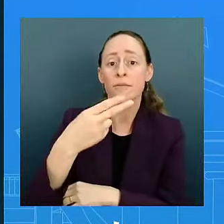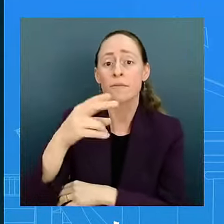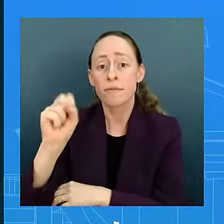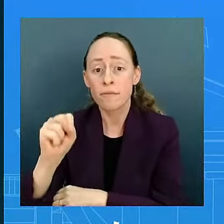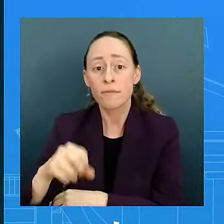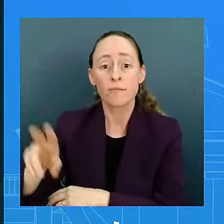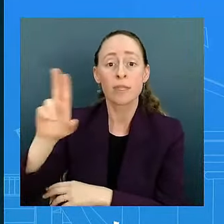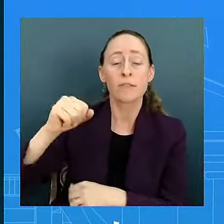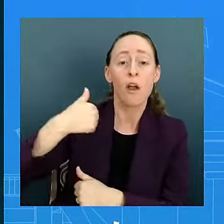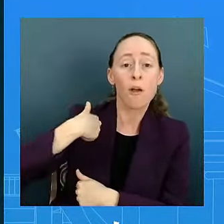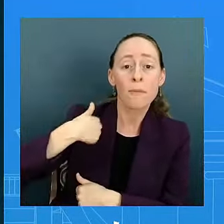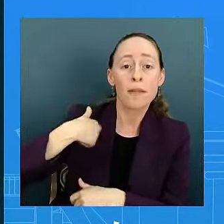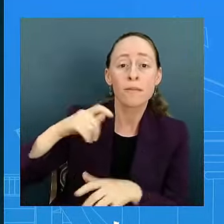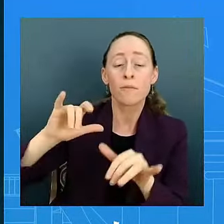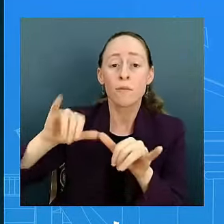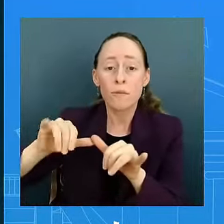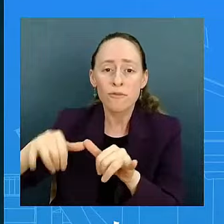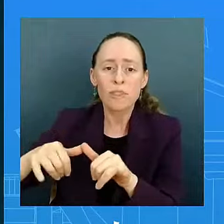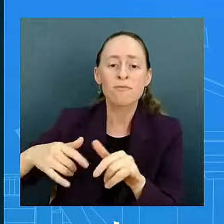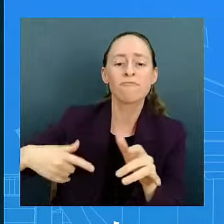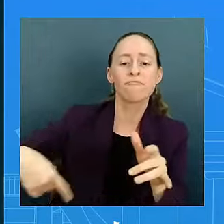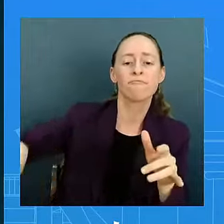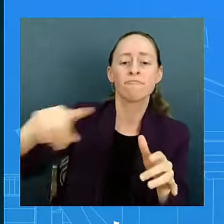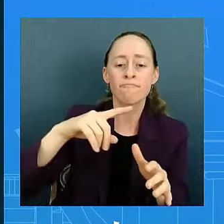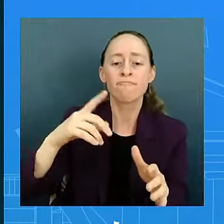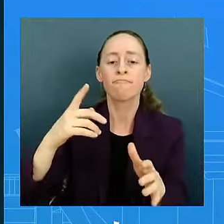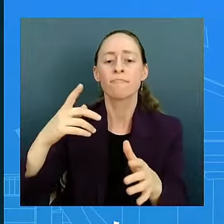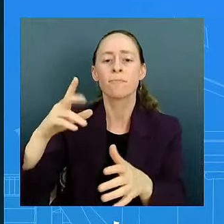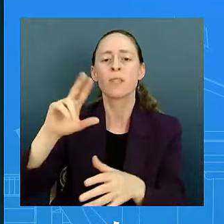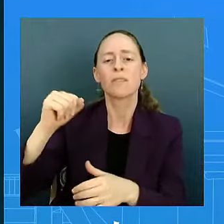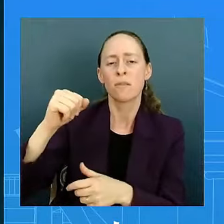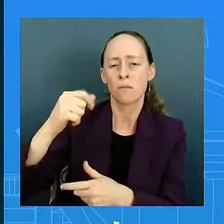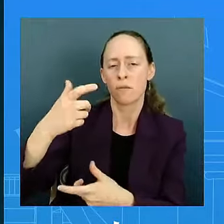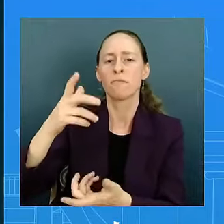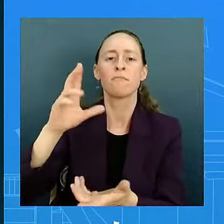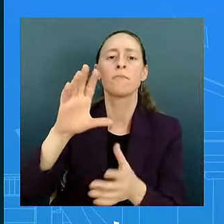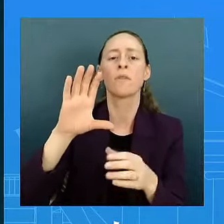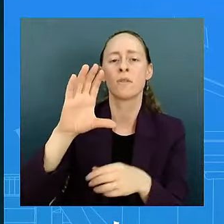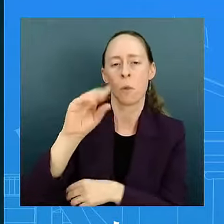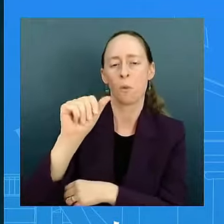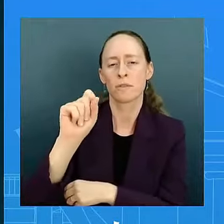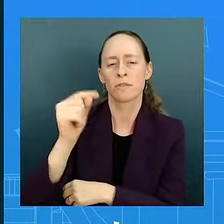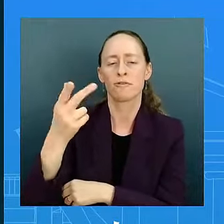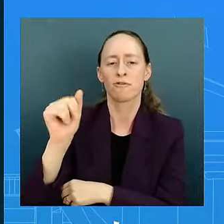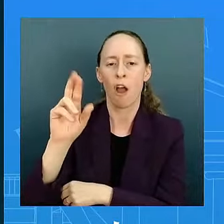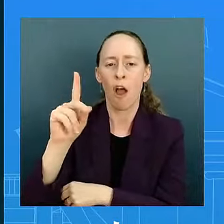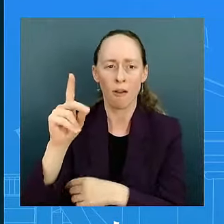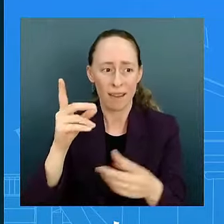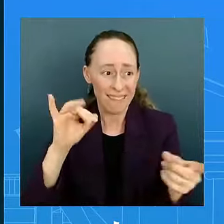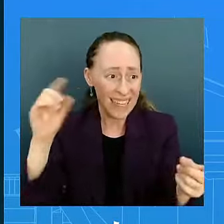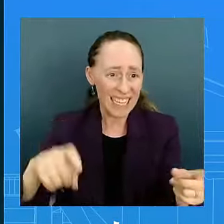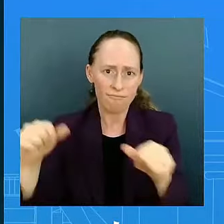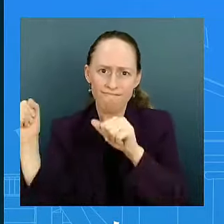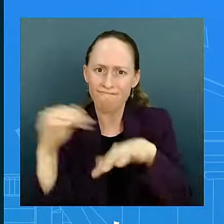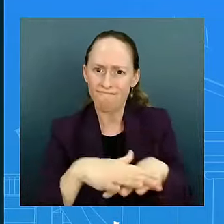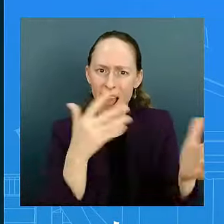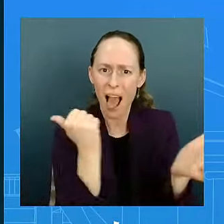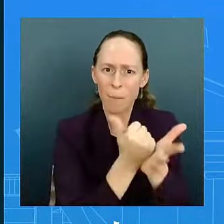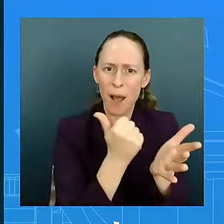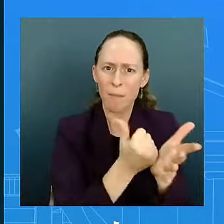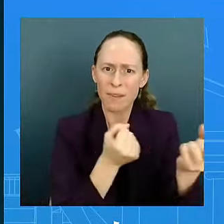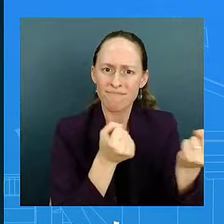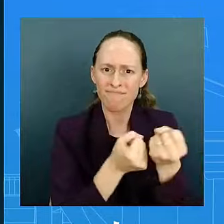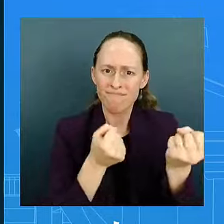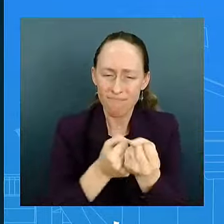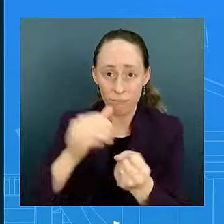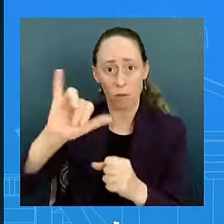needed. The president has approved emergency declaration requests from the governors of Florida, South Carolina, and Georgia,